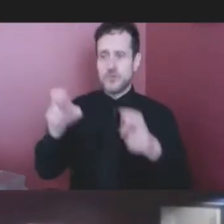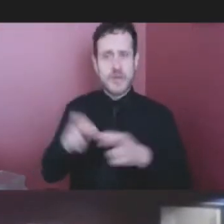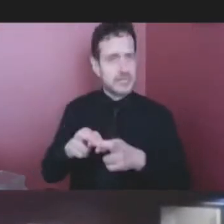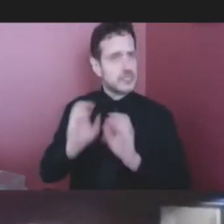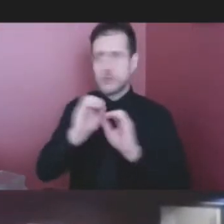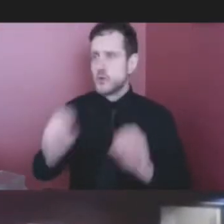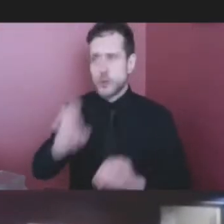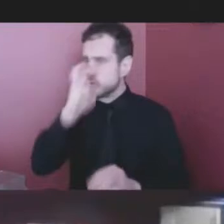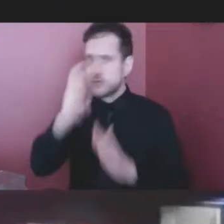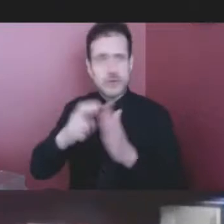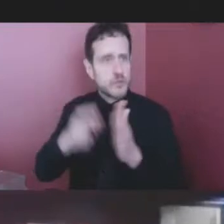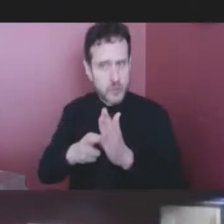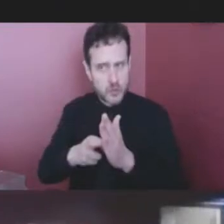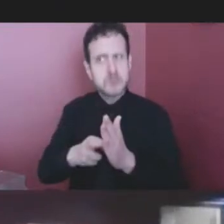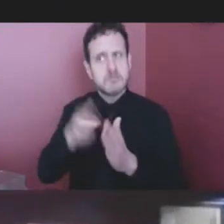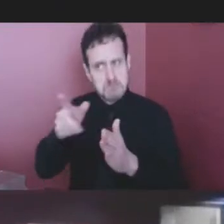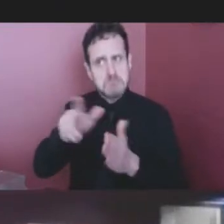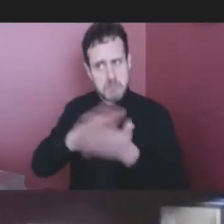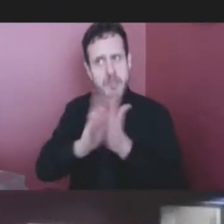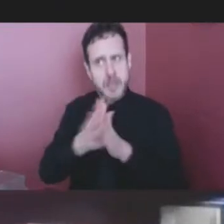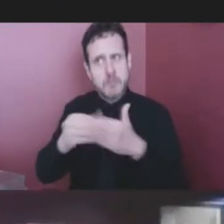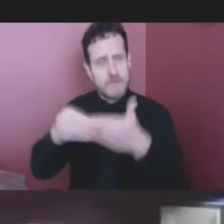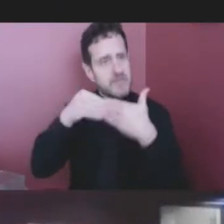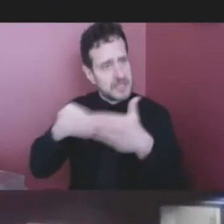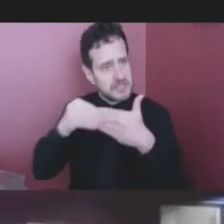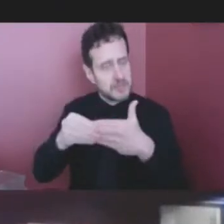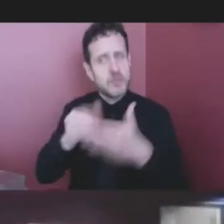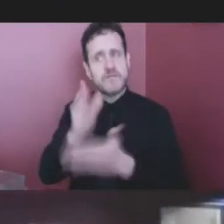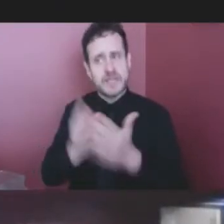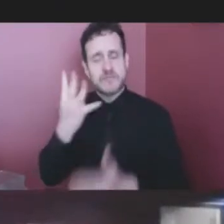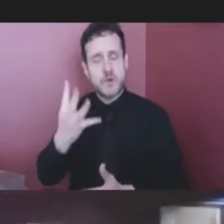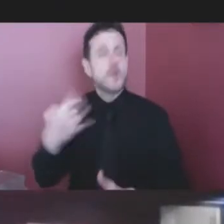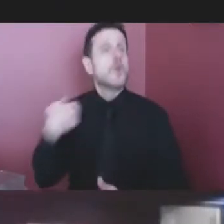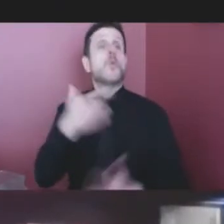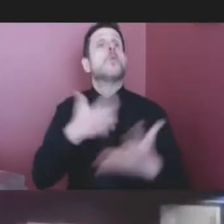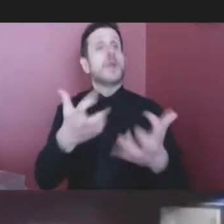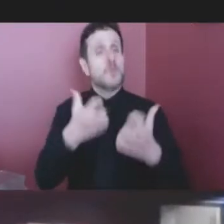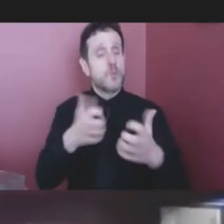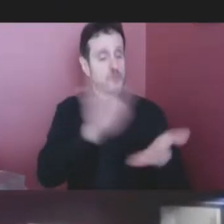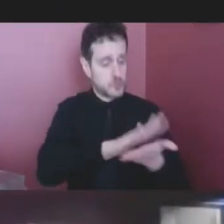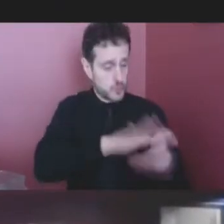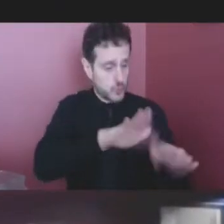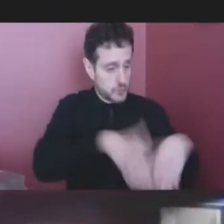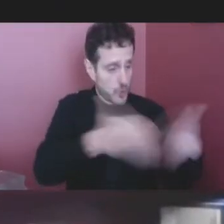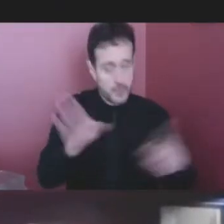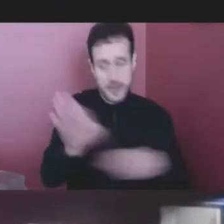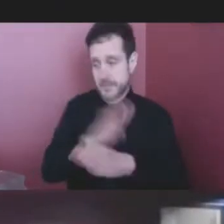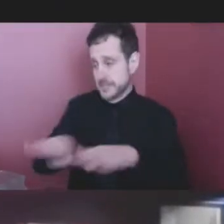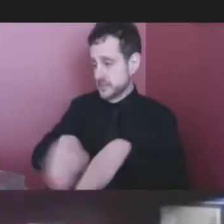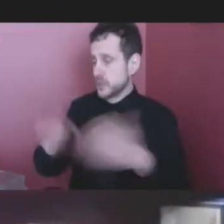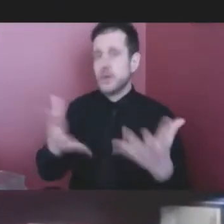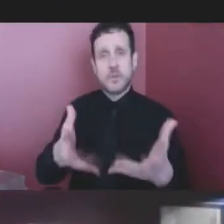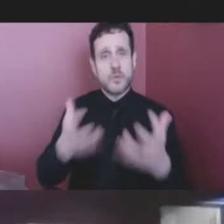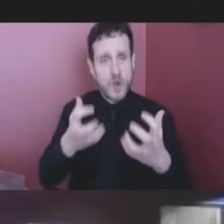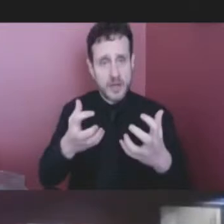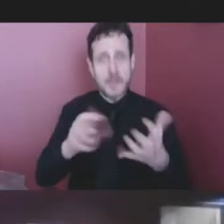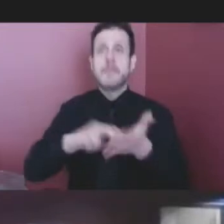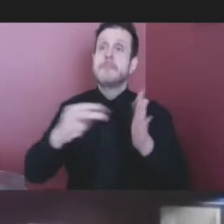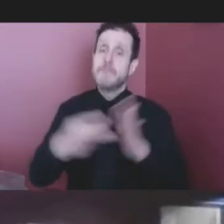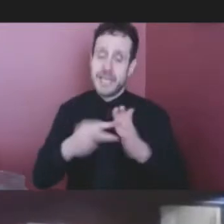our schools and our businesses open, and we can do that by keeping community spread low and infections